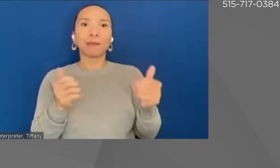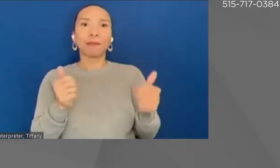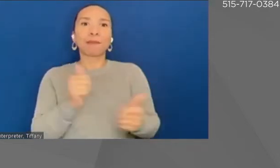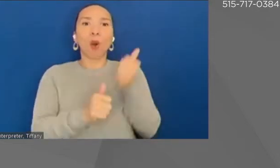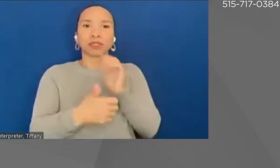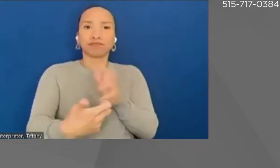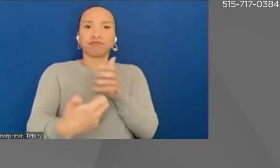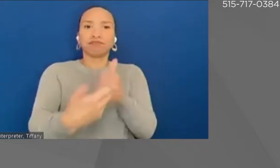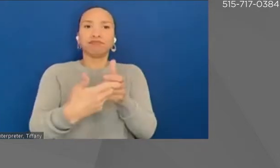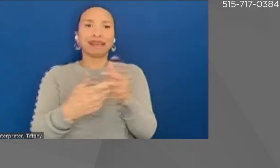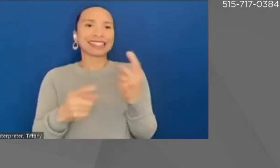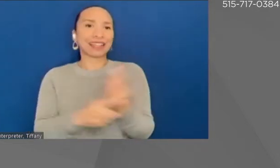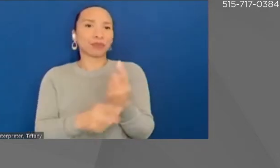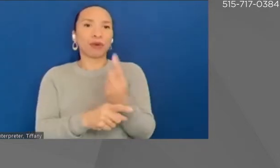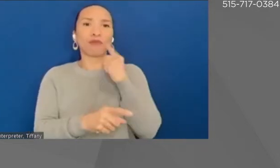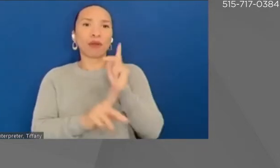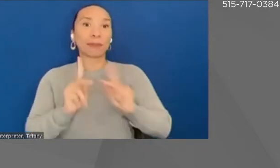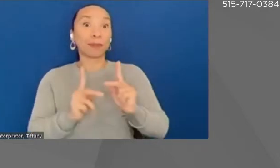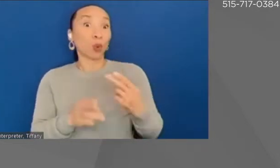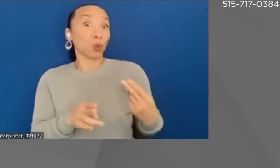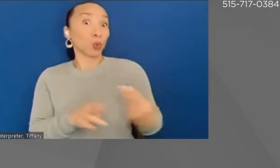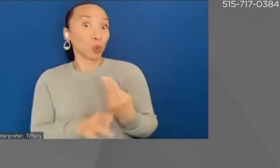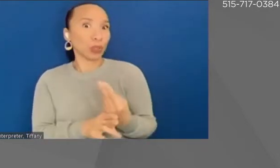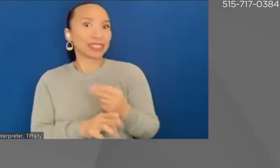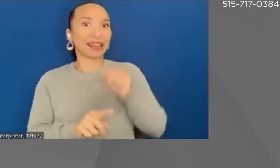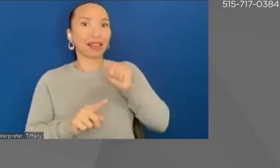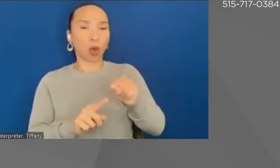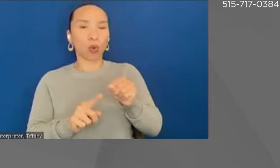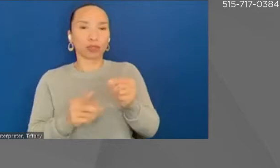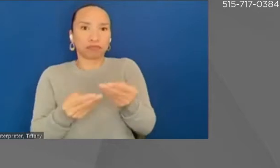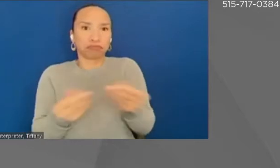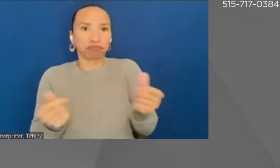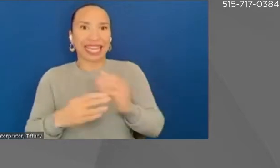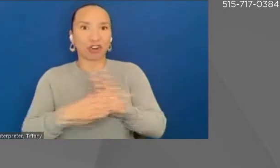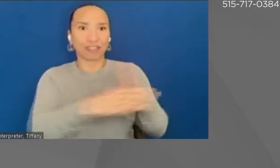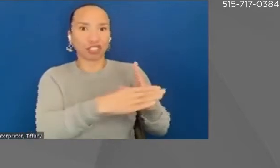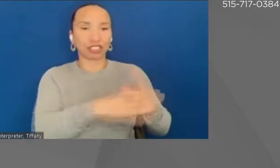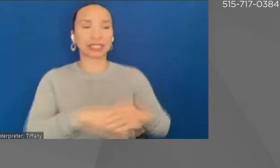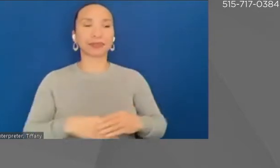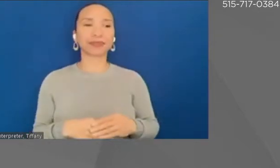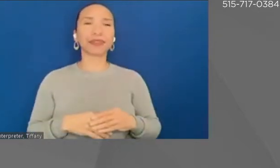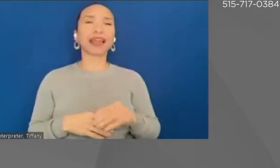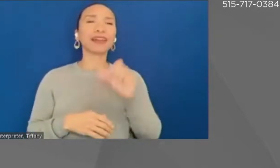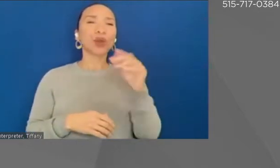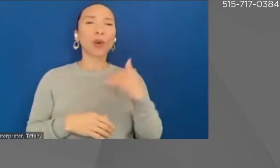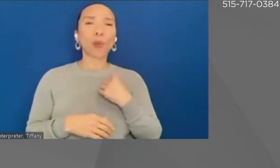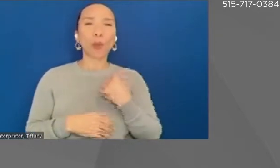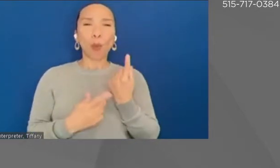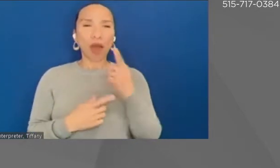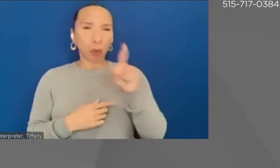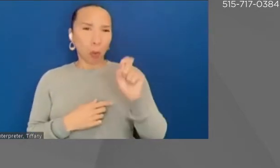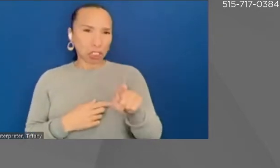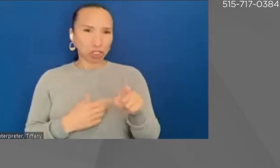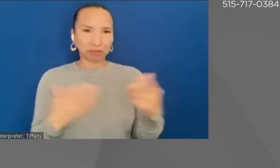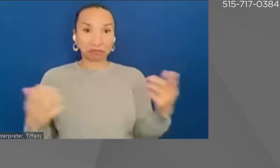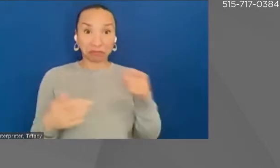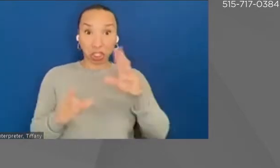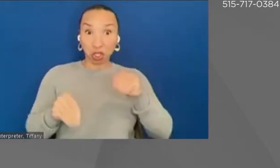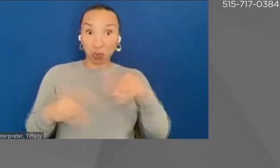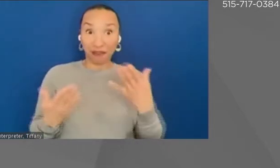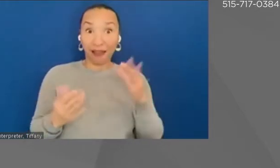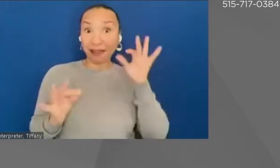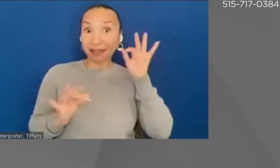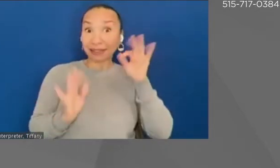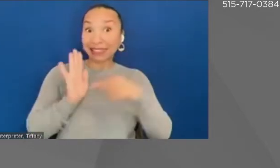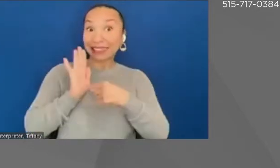interventions. So one thing that I have a question about is, can you please give me at least one example of who is required to be